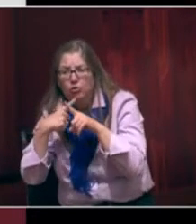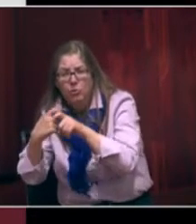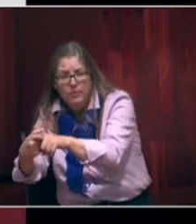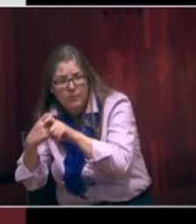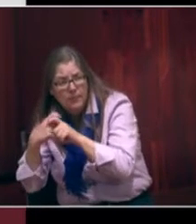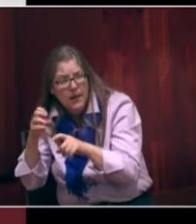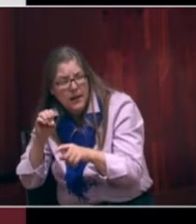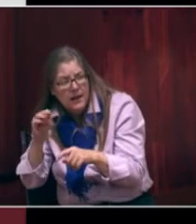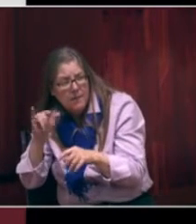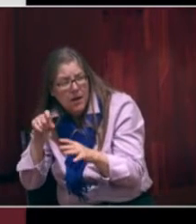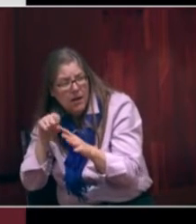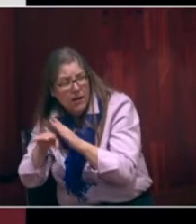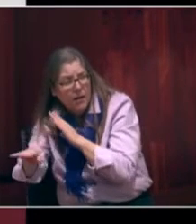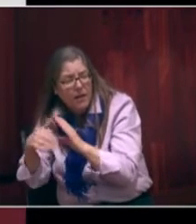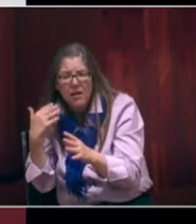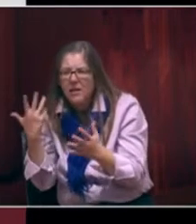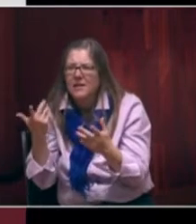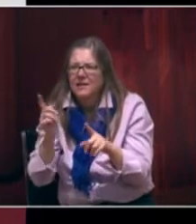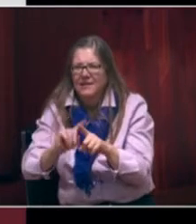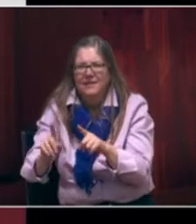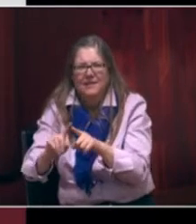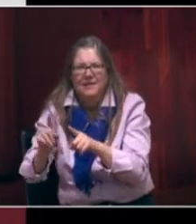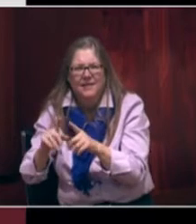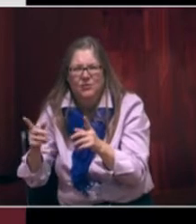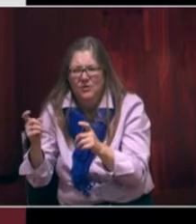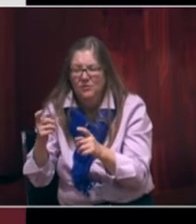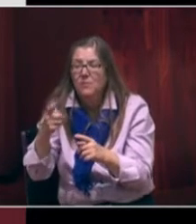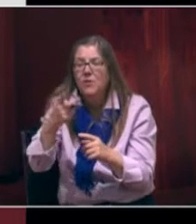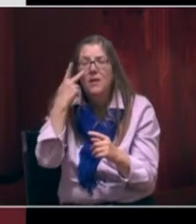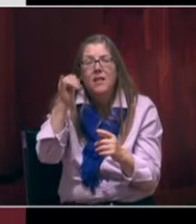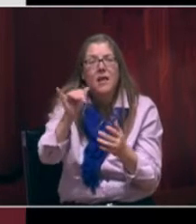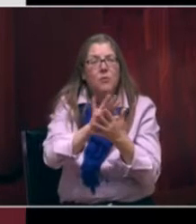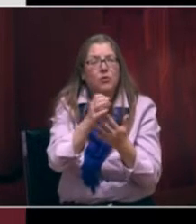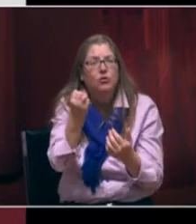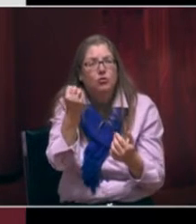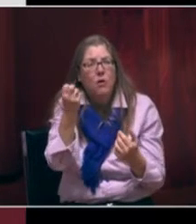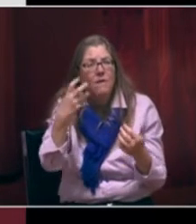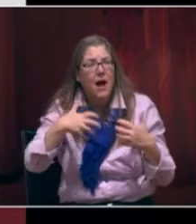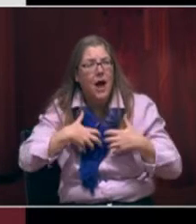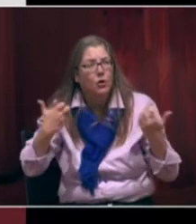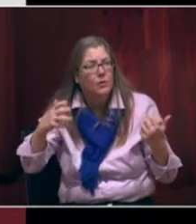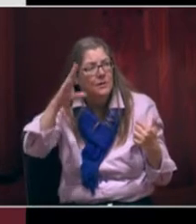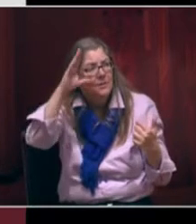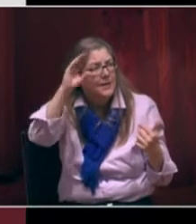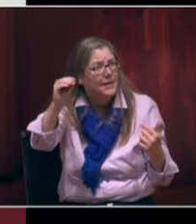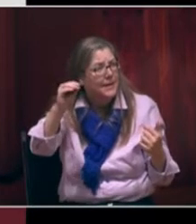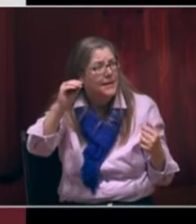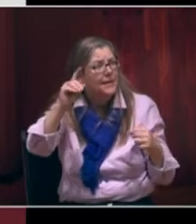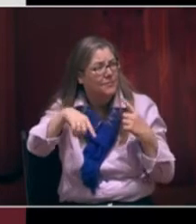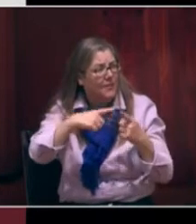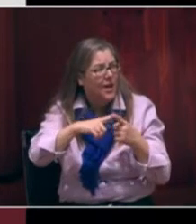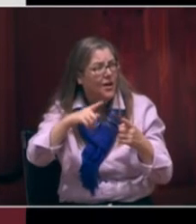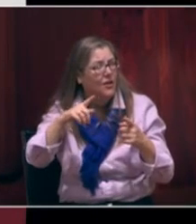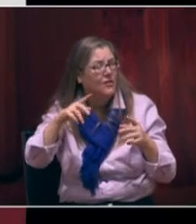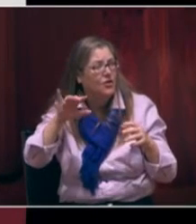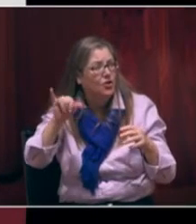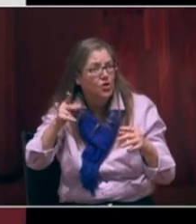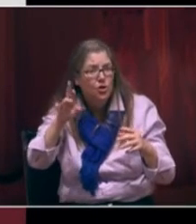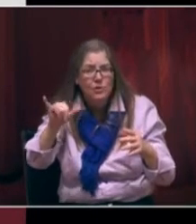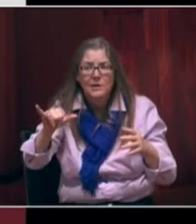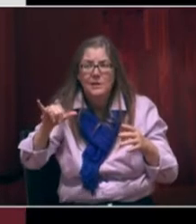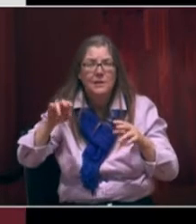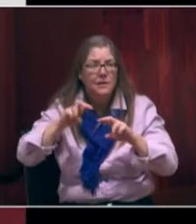are questions that we had within agencies. Now, has anybody ever seen that movie 12 Angry Men? It's a great movie about these guys were, you know,